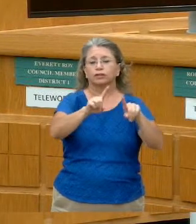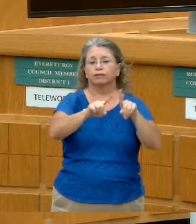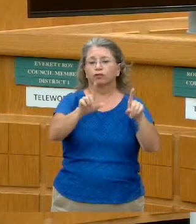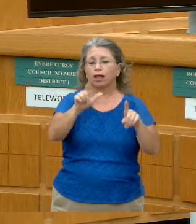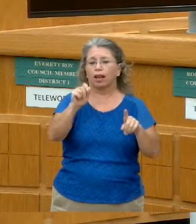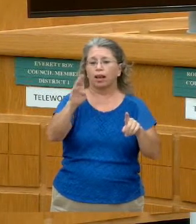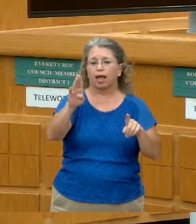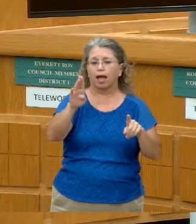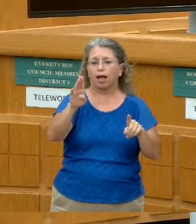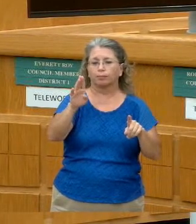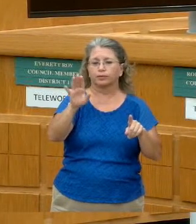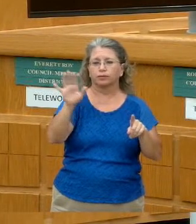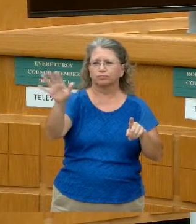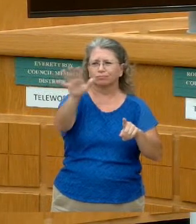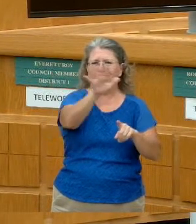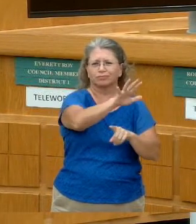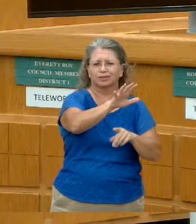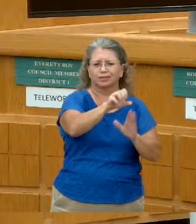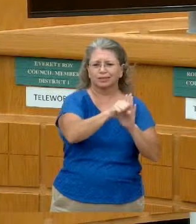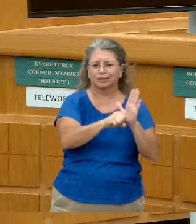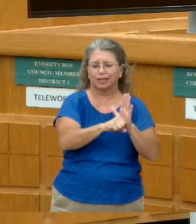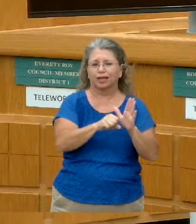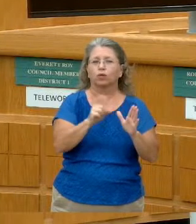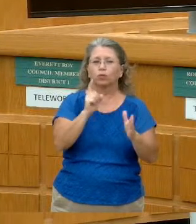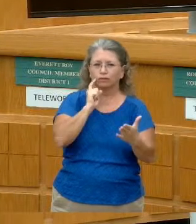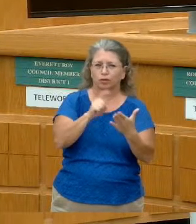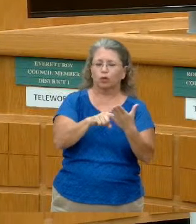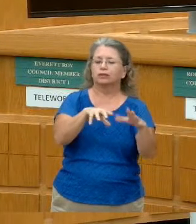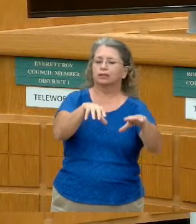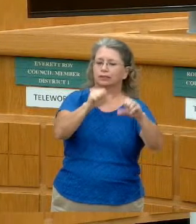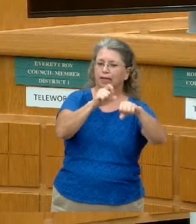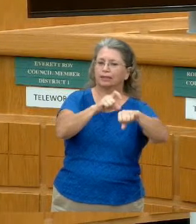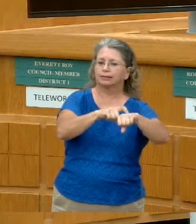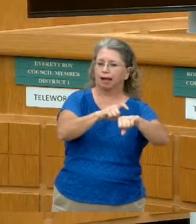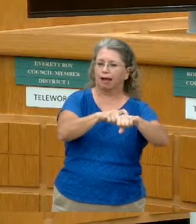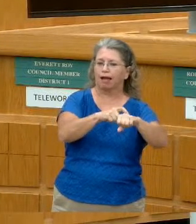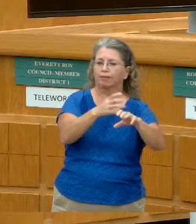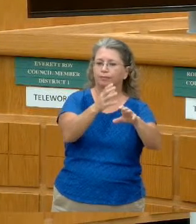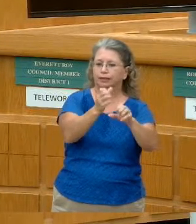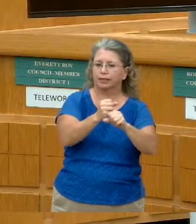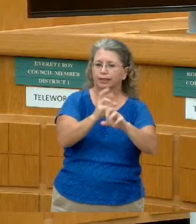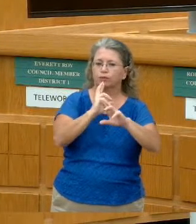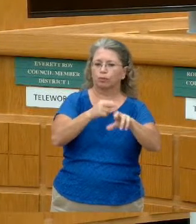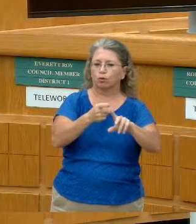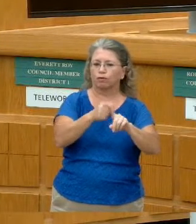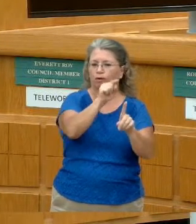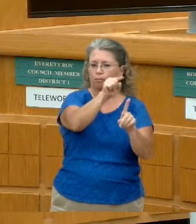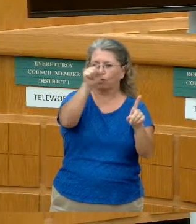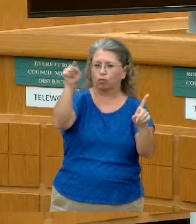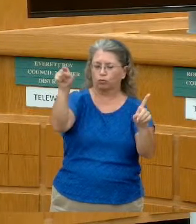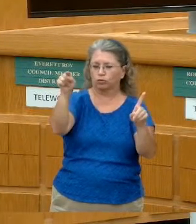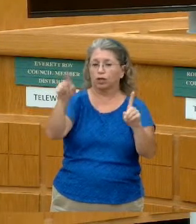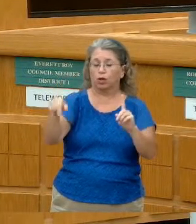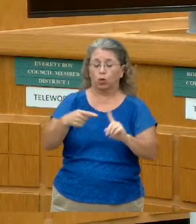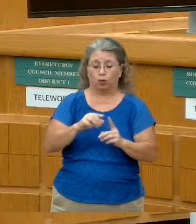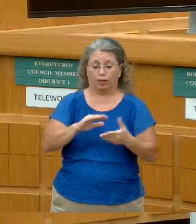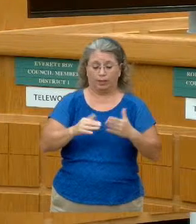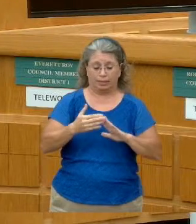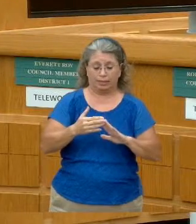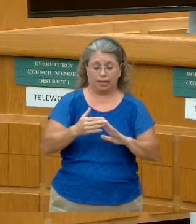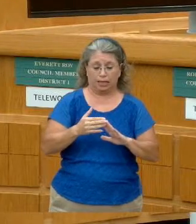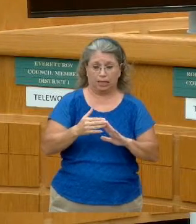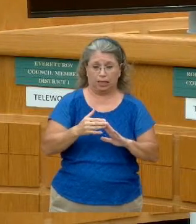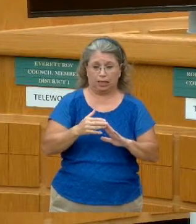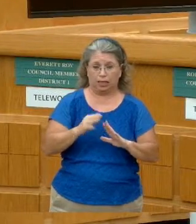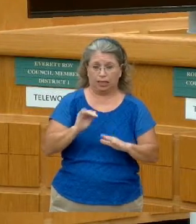And we have seen that it takes time when they do it. When the city does our testing, we